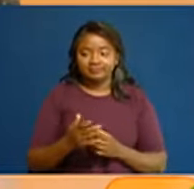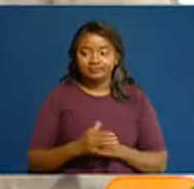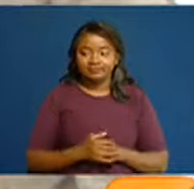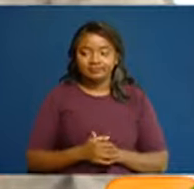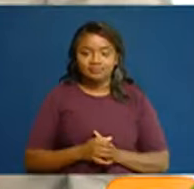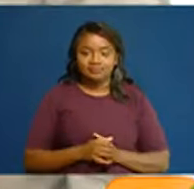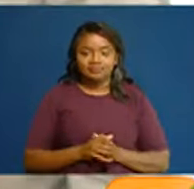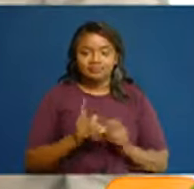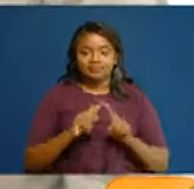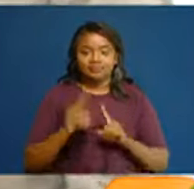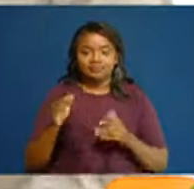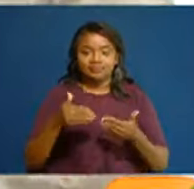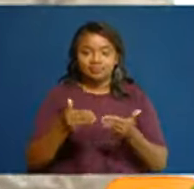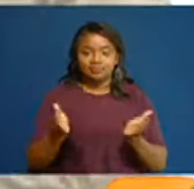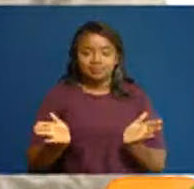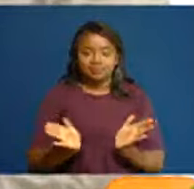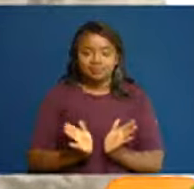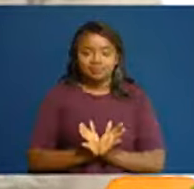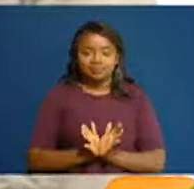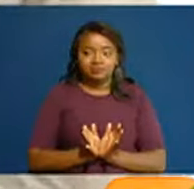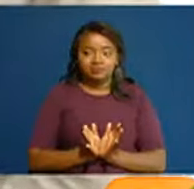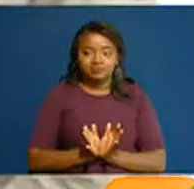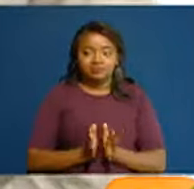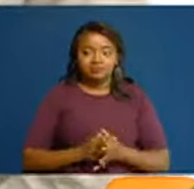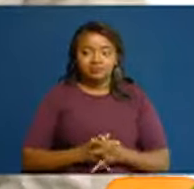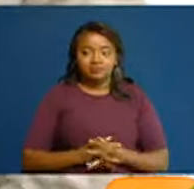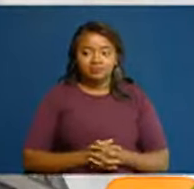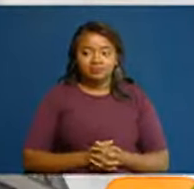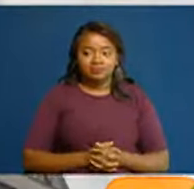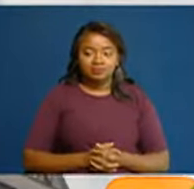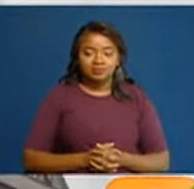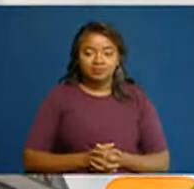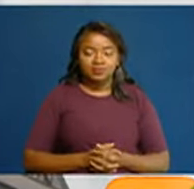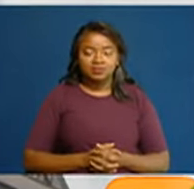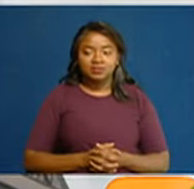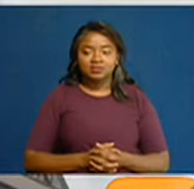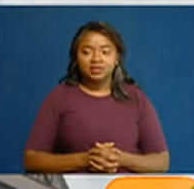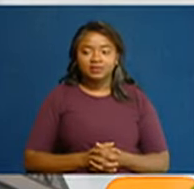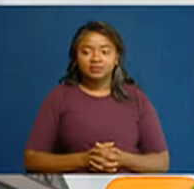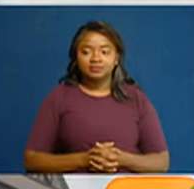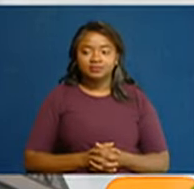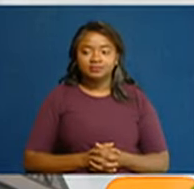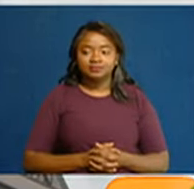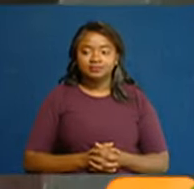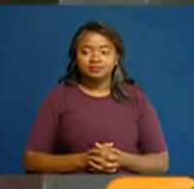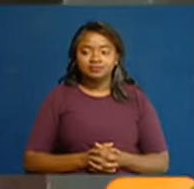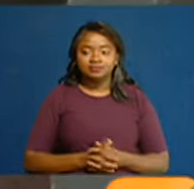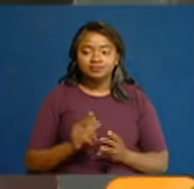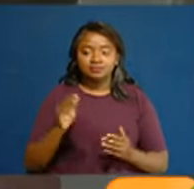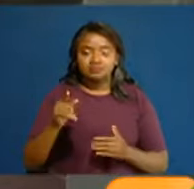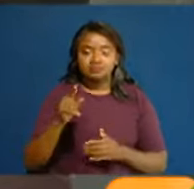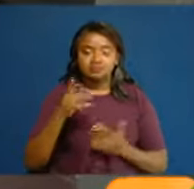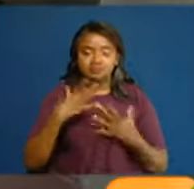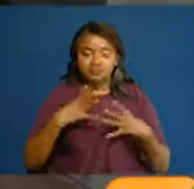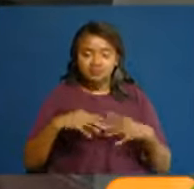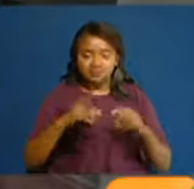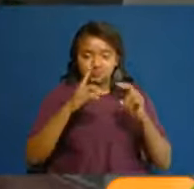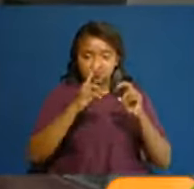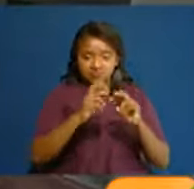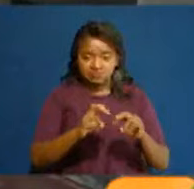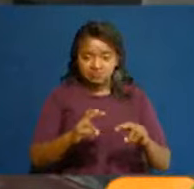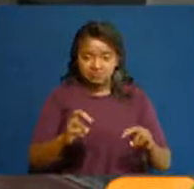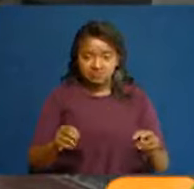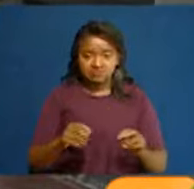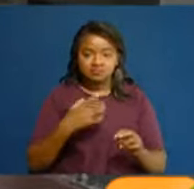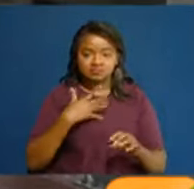The family alleged their daughter was assaulted, carried outside and left to die outside the apartment. Investigators have had a hard task to